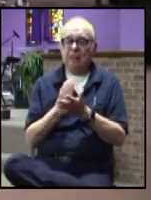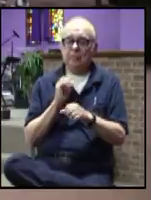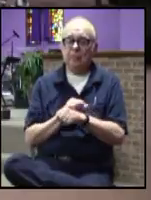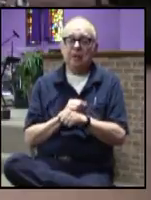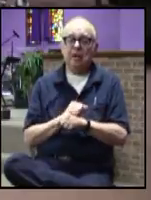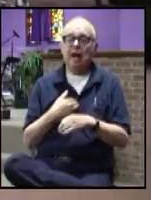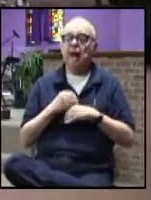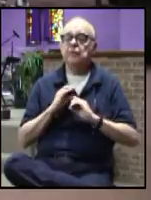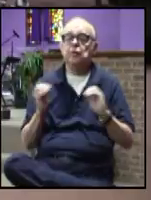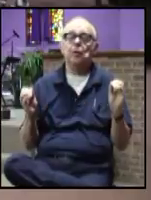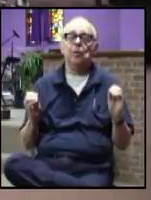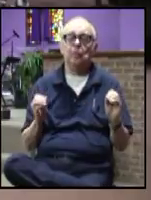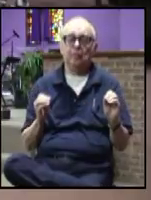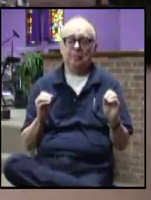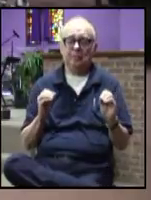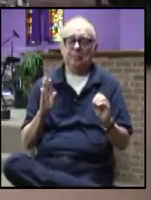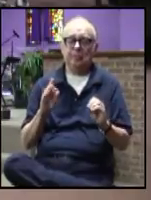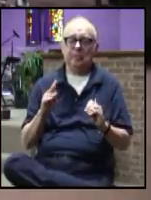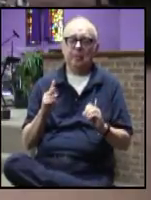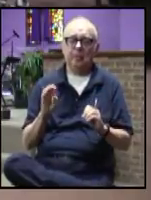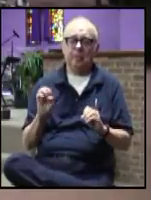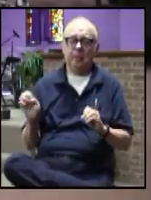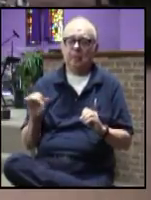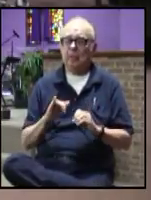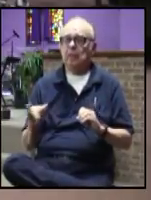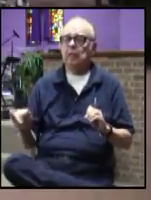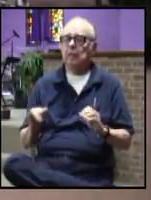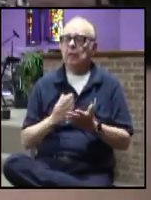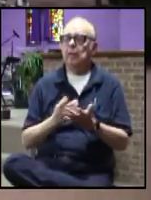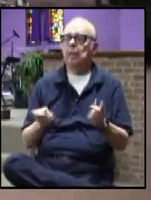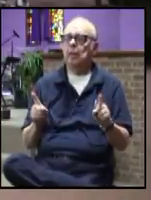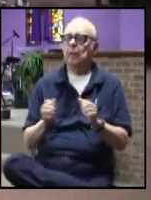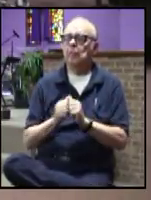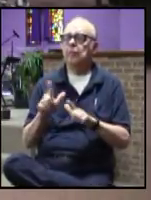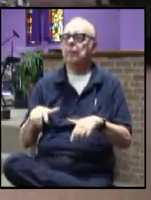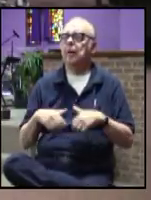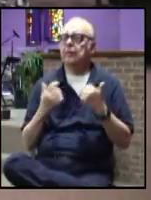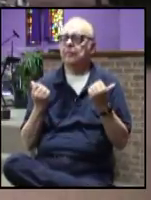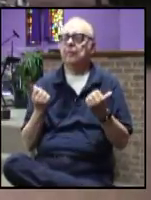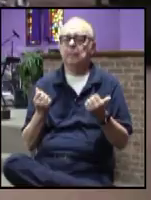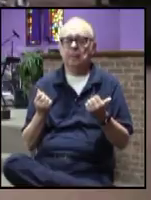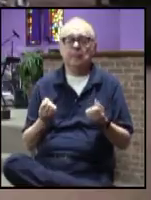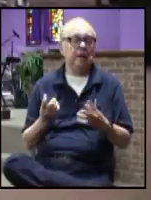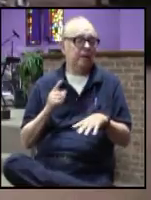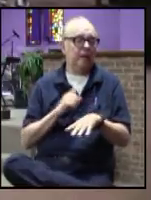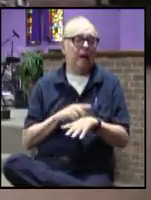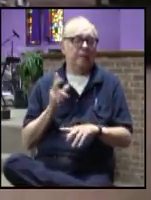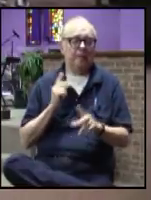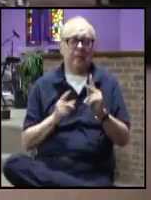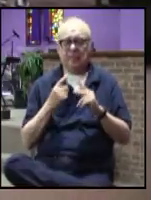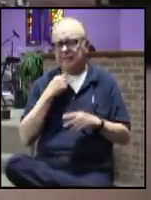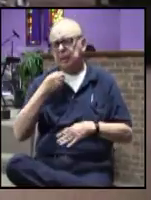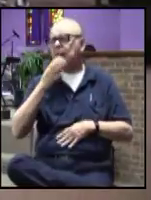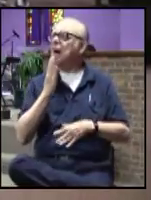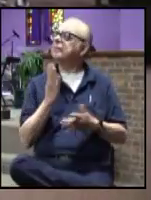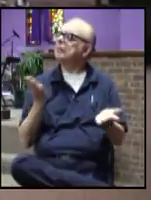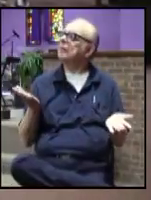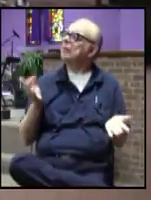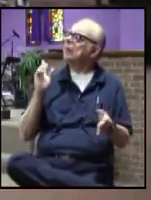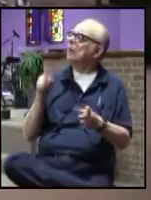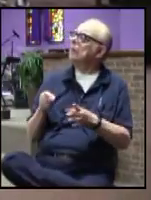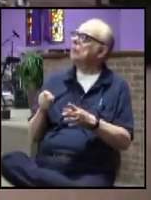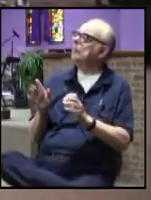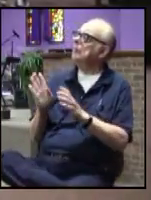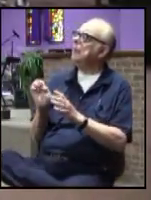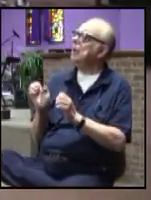any. And so the same thing should be happening with your life. A lot of times people will say, God, I need to be